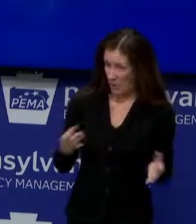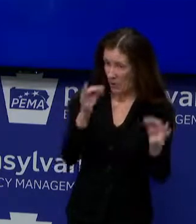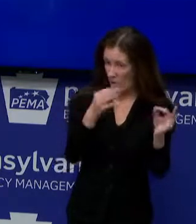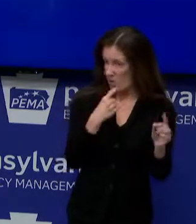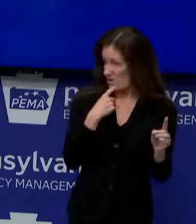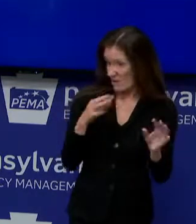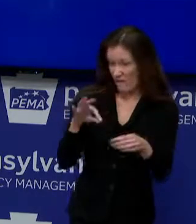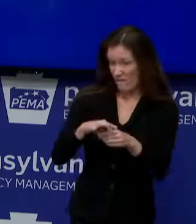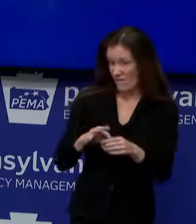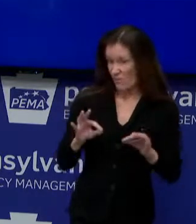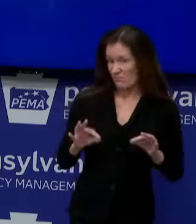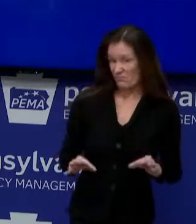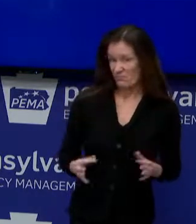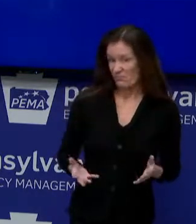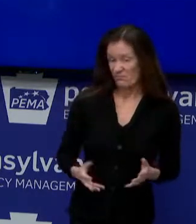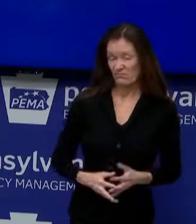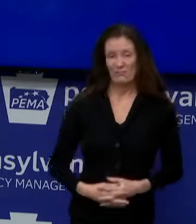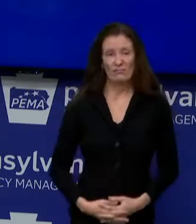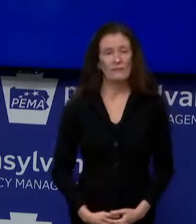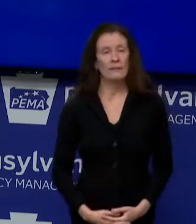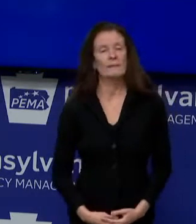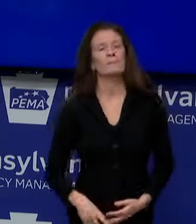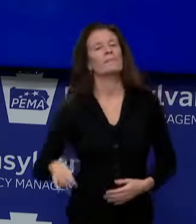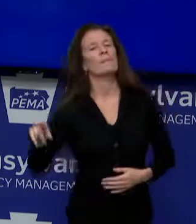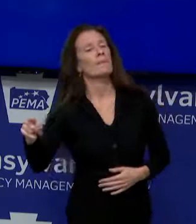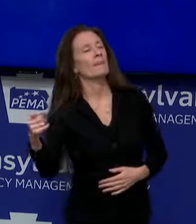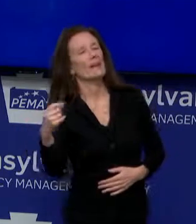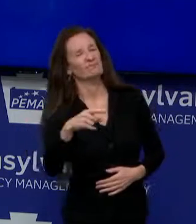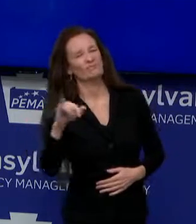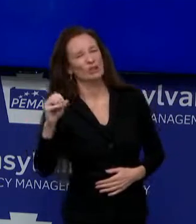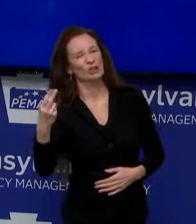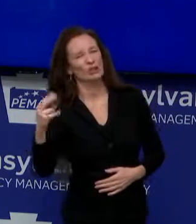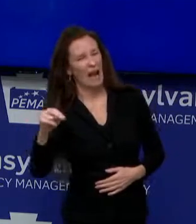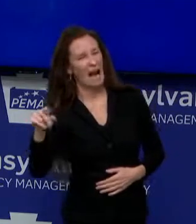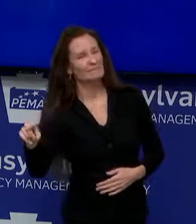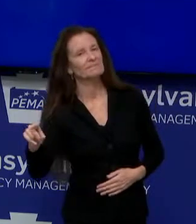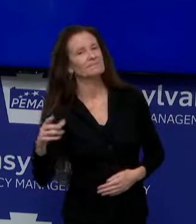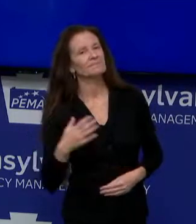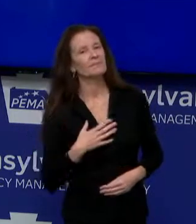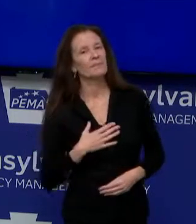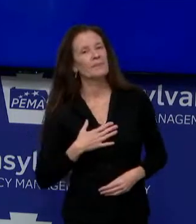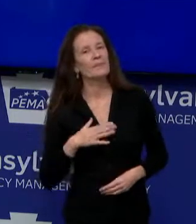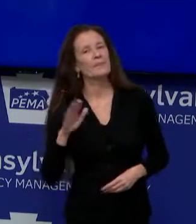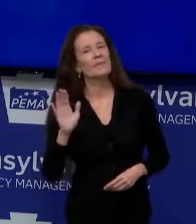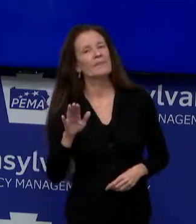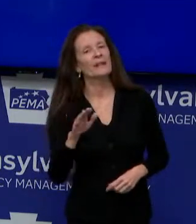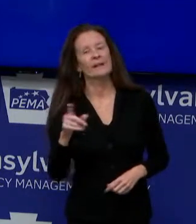Okay, our next question is from John Delano from KDKA. John, please unmute and ask your question.